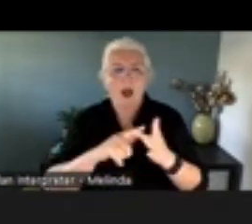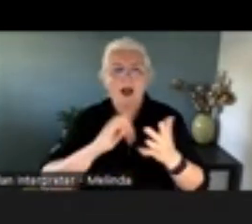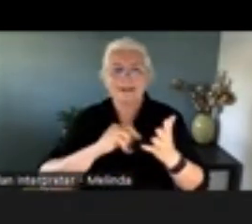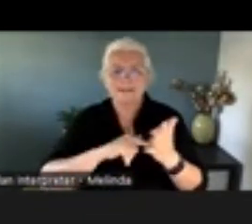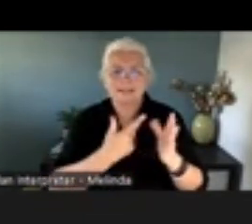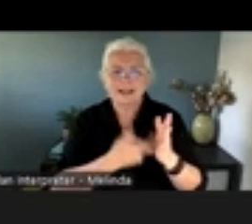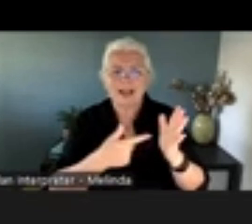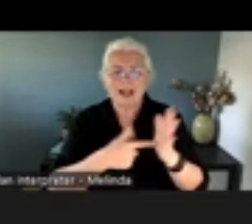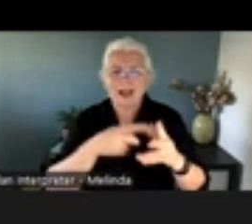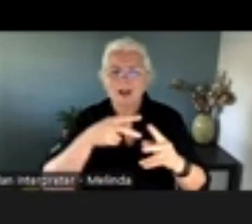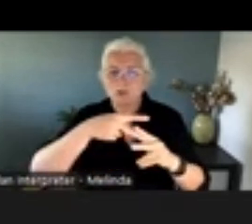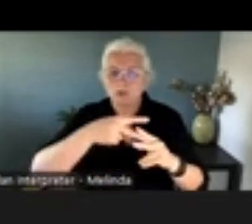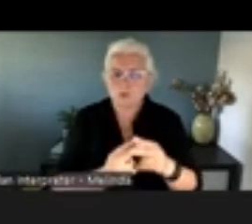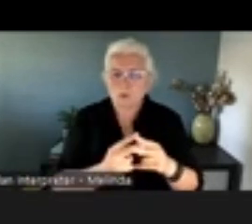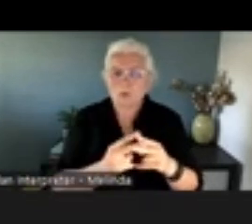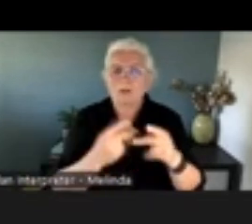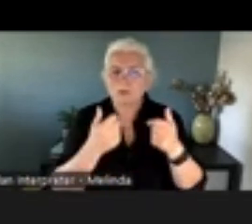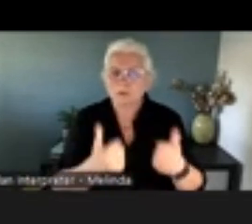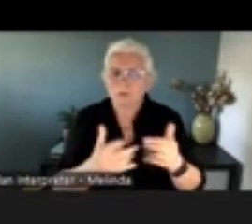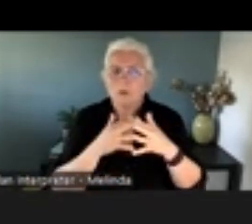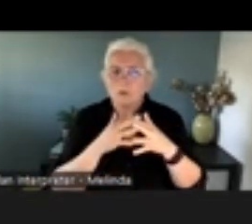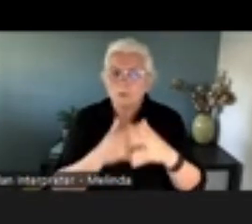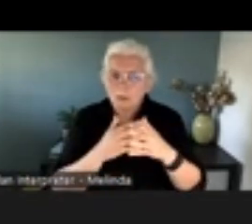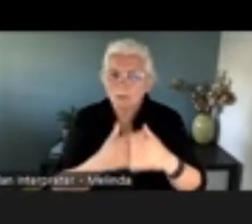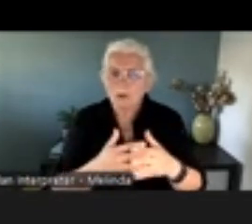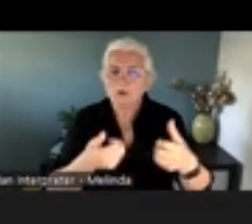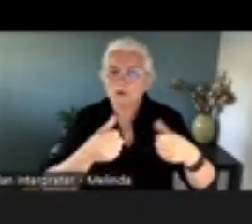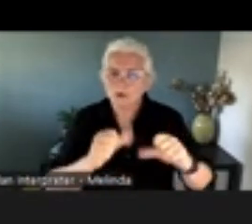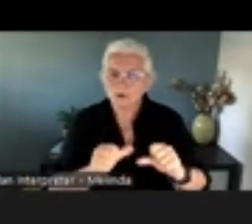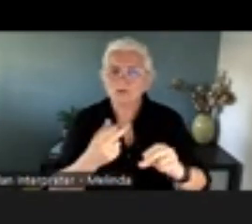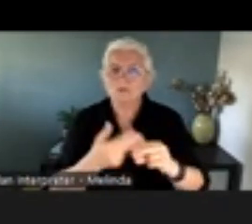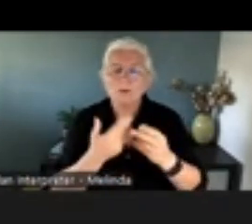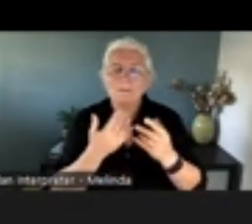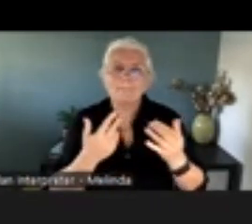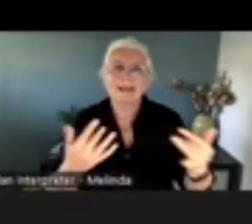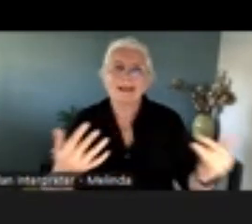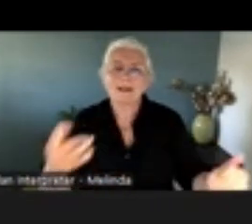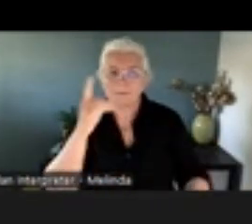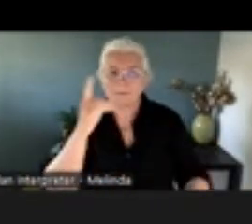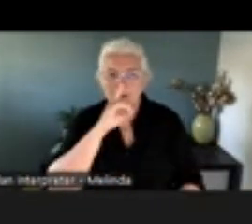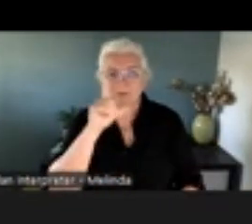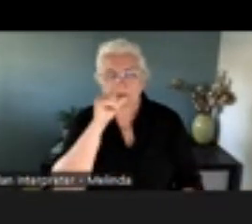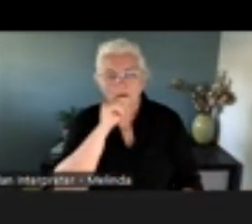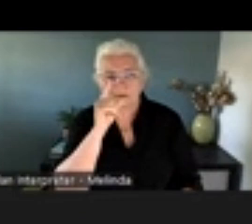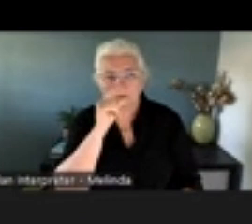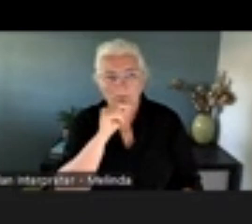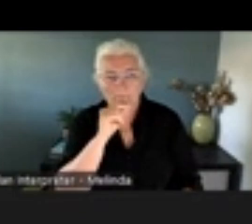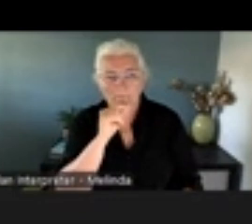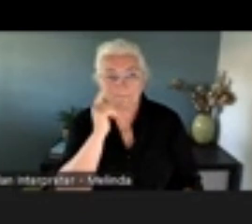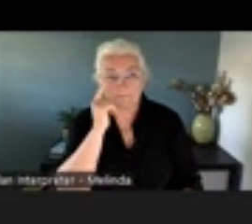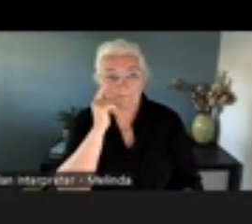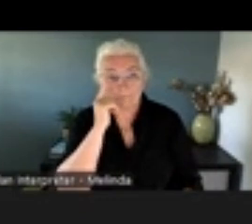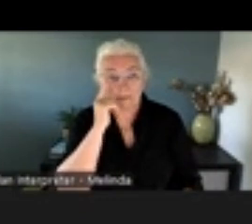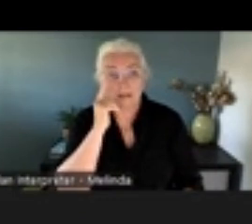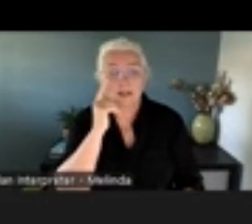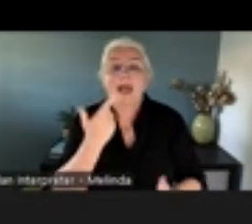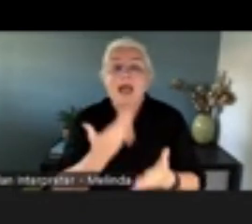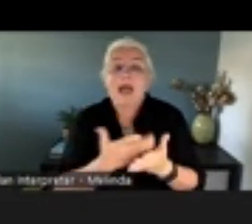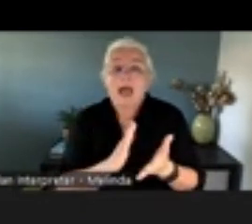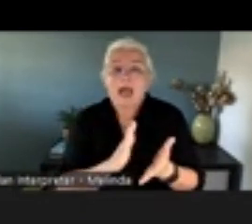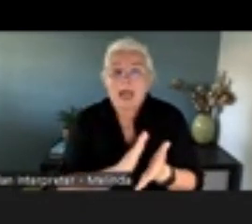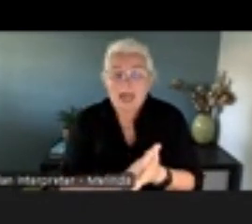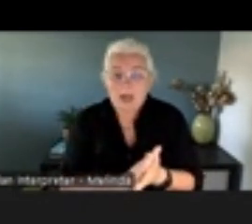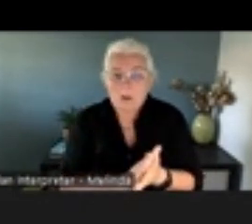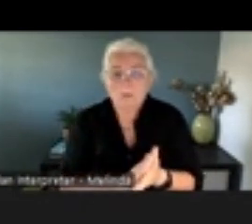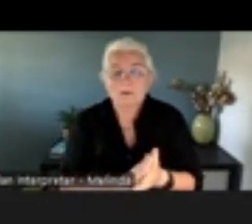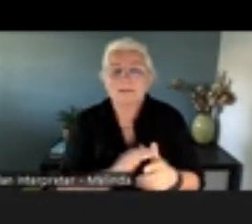as useful and as usable to as many people as possible. And so one of the ways we've actually done this, and this